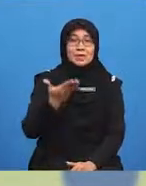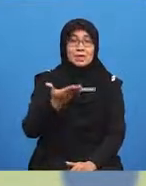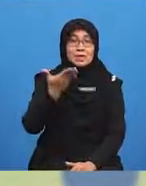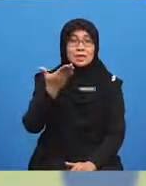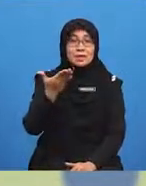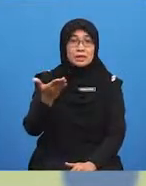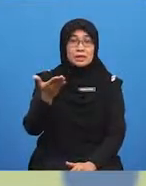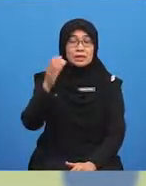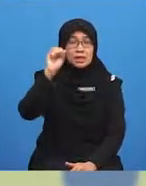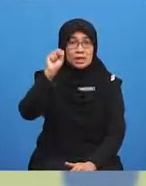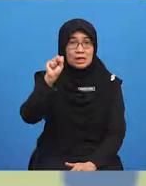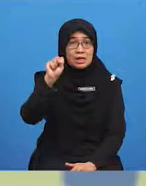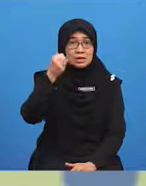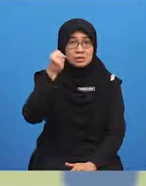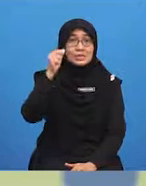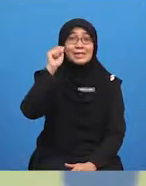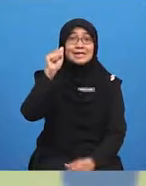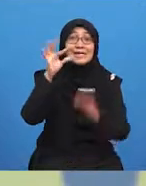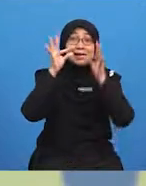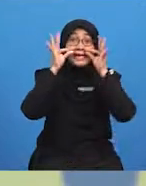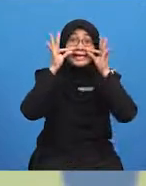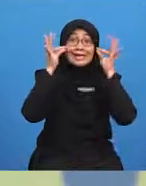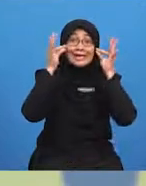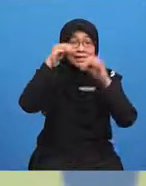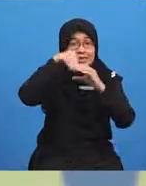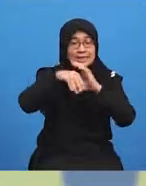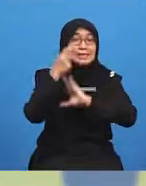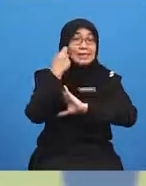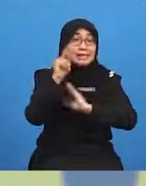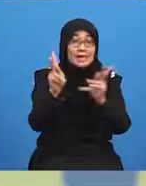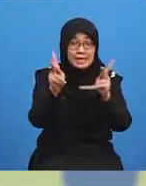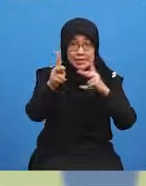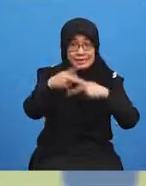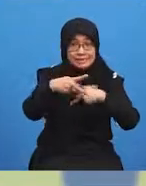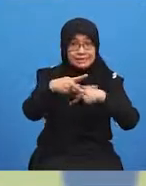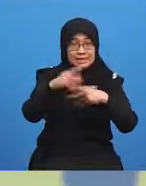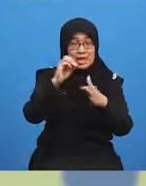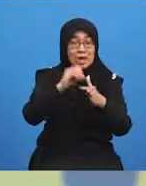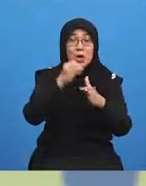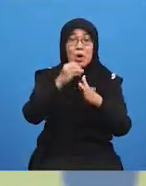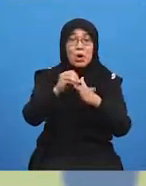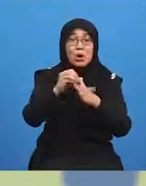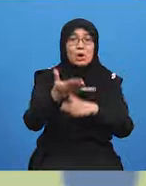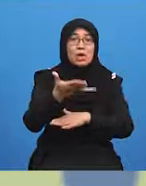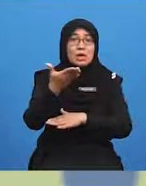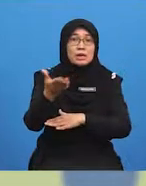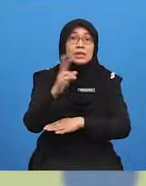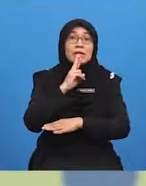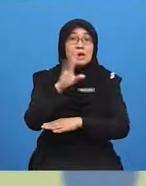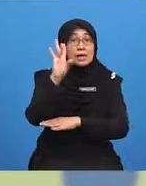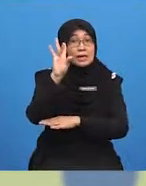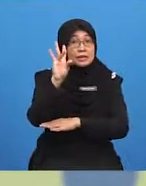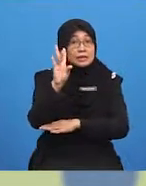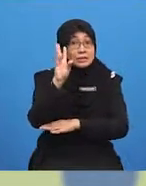there's a cat in the kitchen. Or there are six